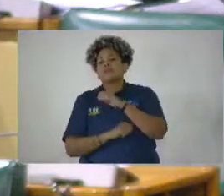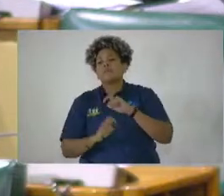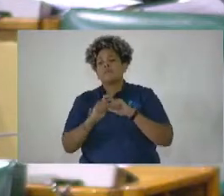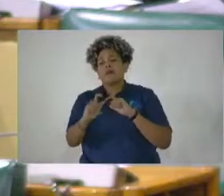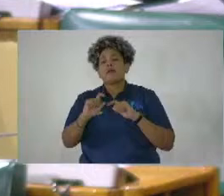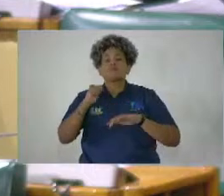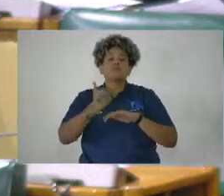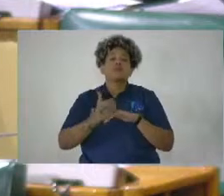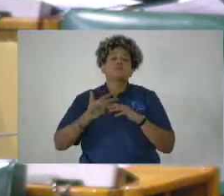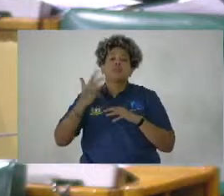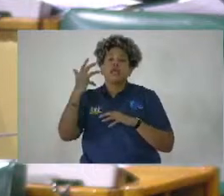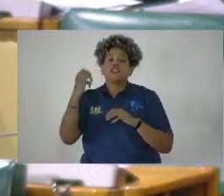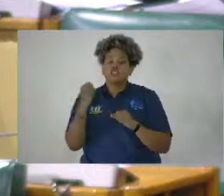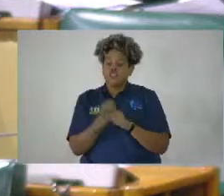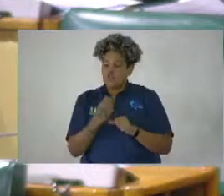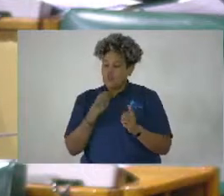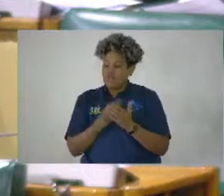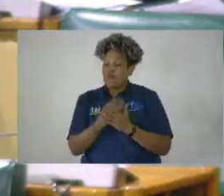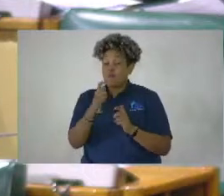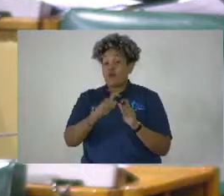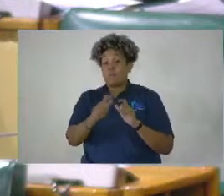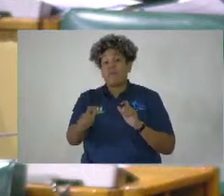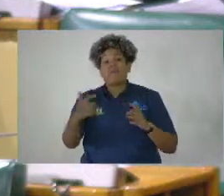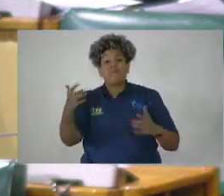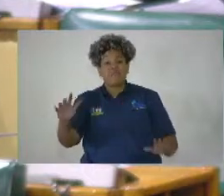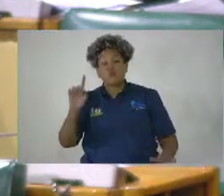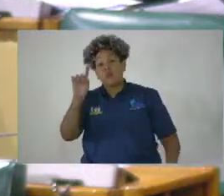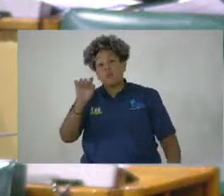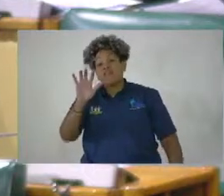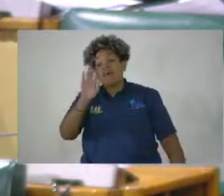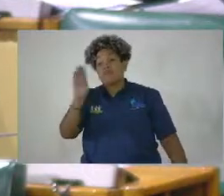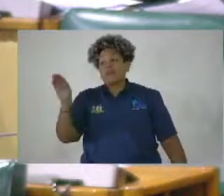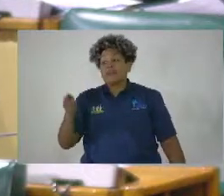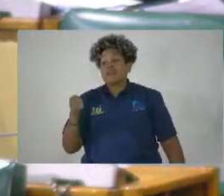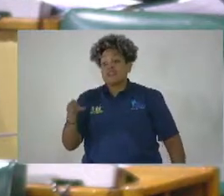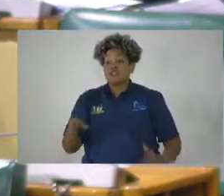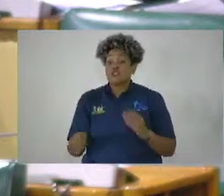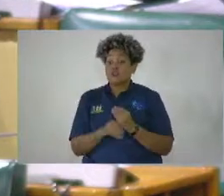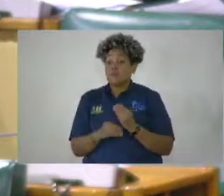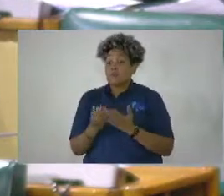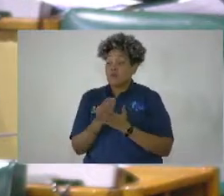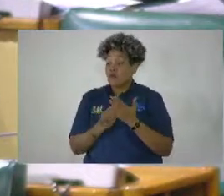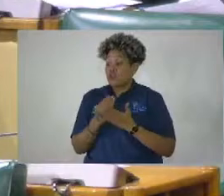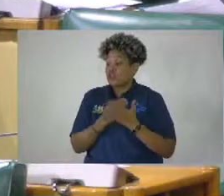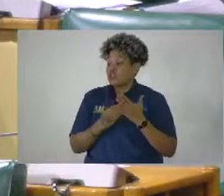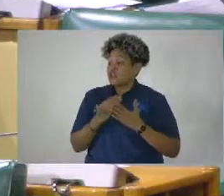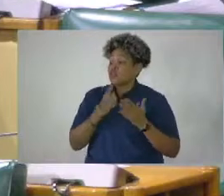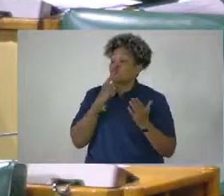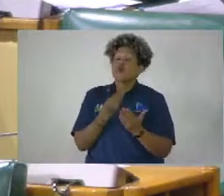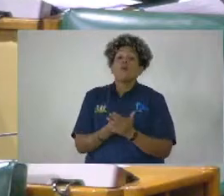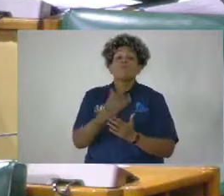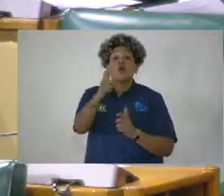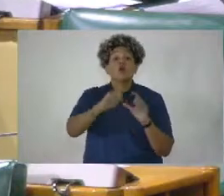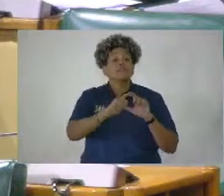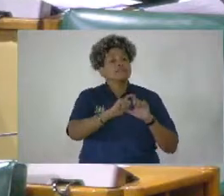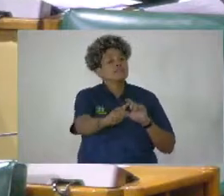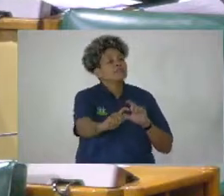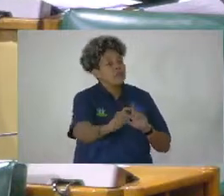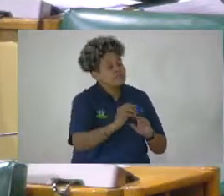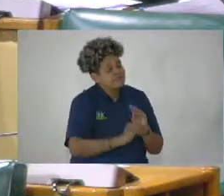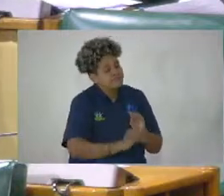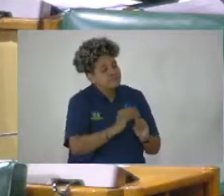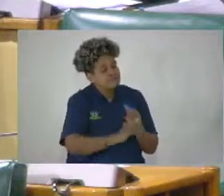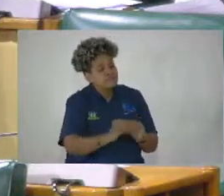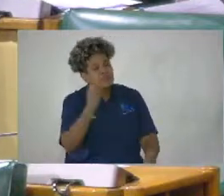year. So there's $1.5 billion in the supplementary estimates to purchase the pipes for